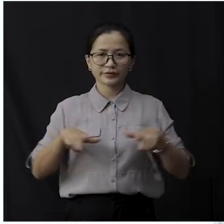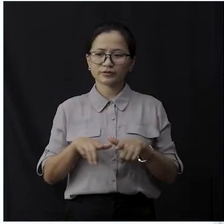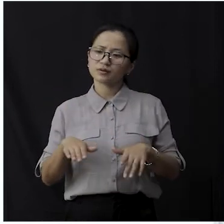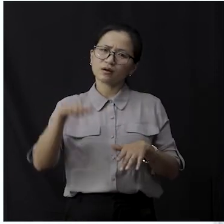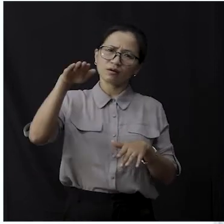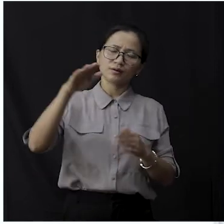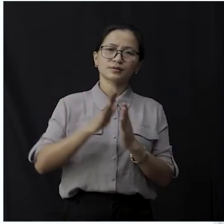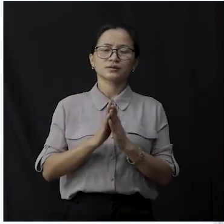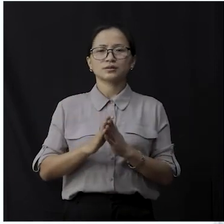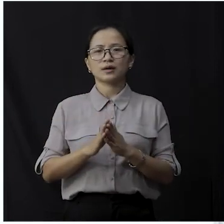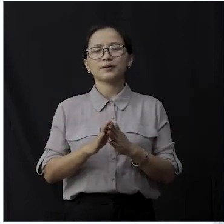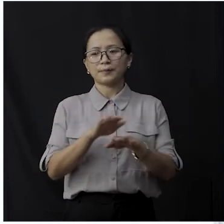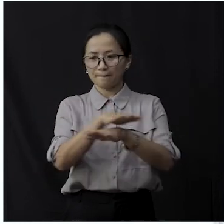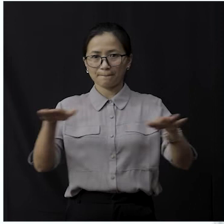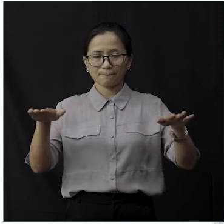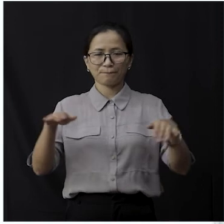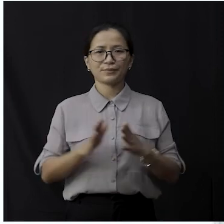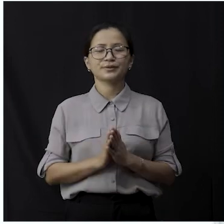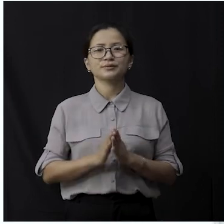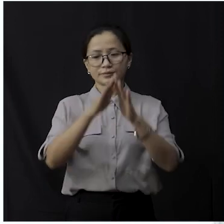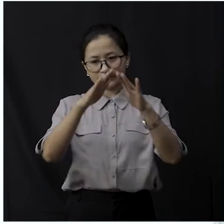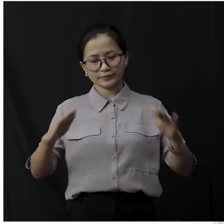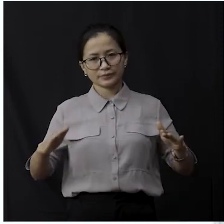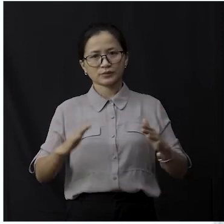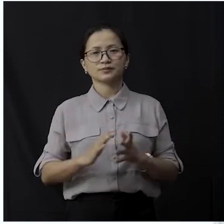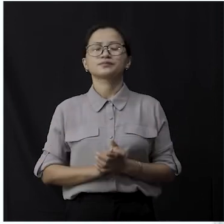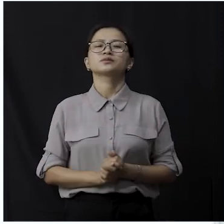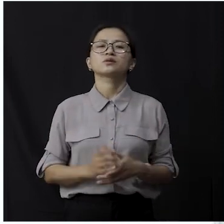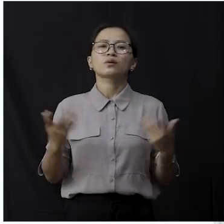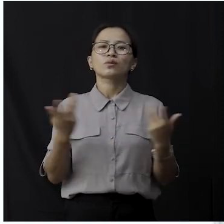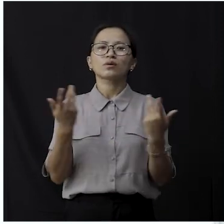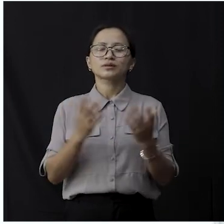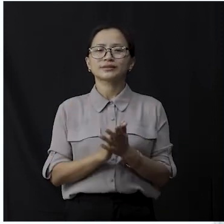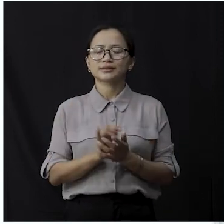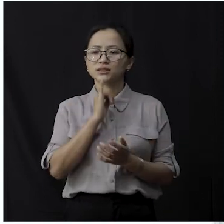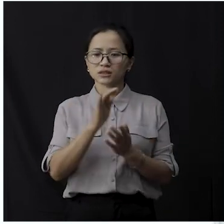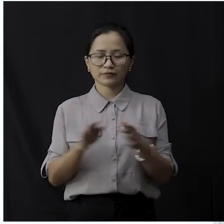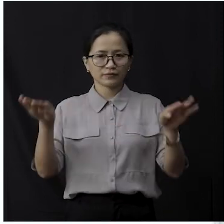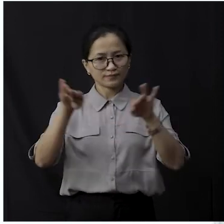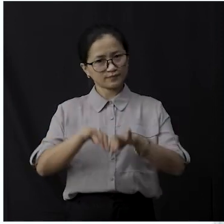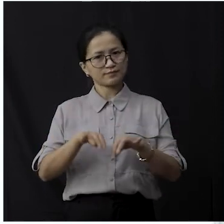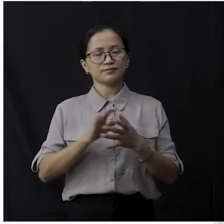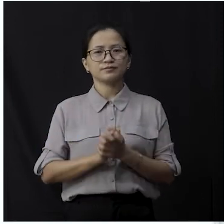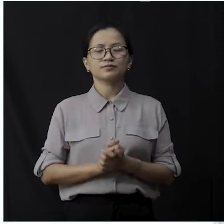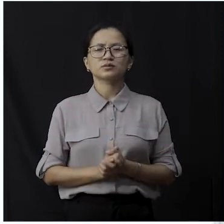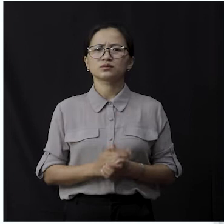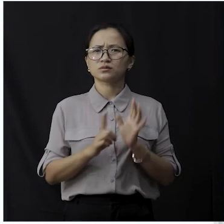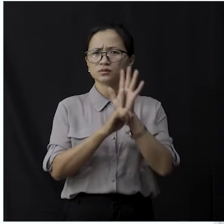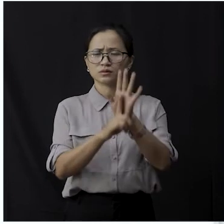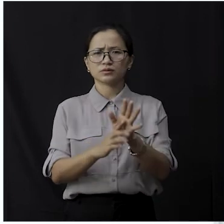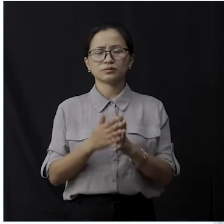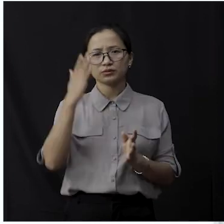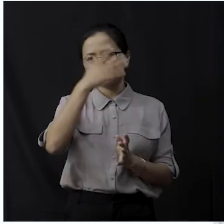plain. Okay? Now students, what is a valley? Valley. I have shown you a beautiful valley.